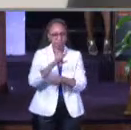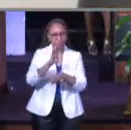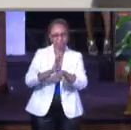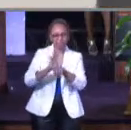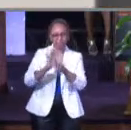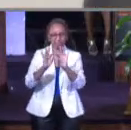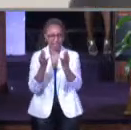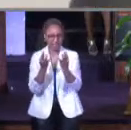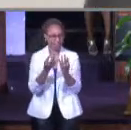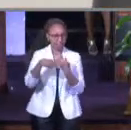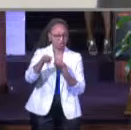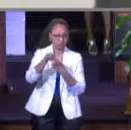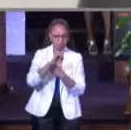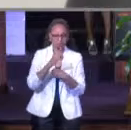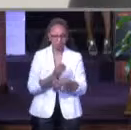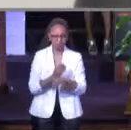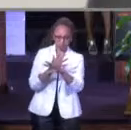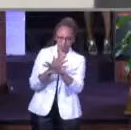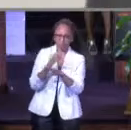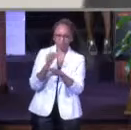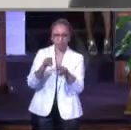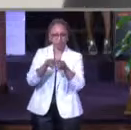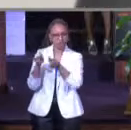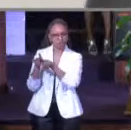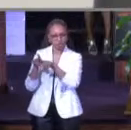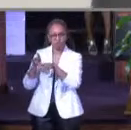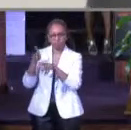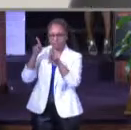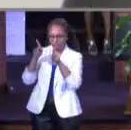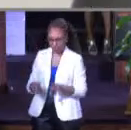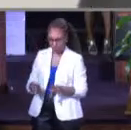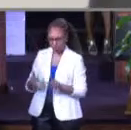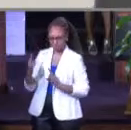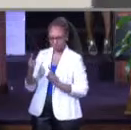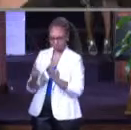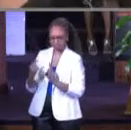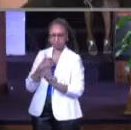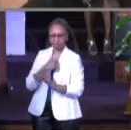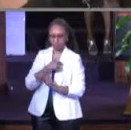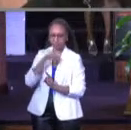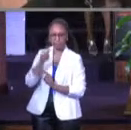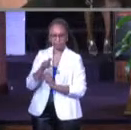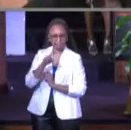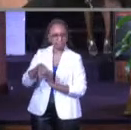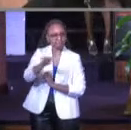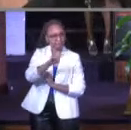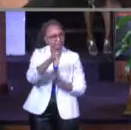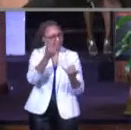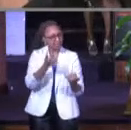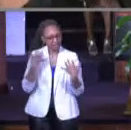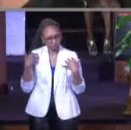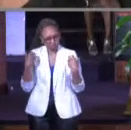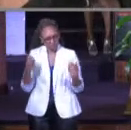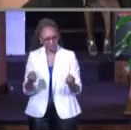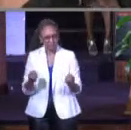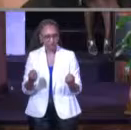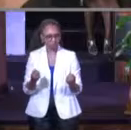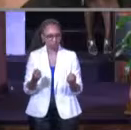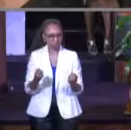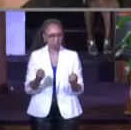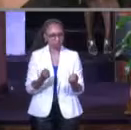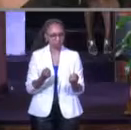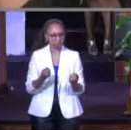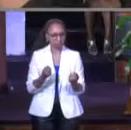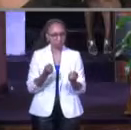Lord. Those who are virtual and those who are in person. God, we need you today. We need you to heal, save, and deliver.